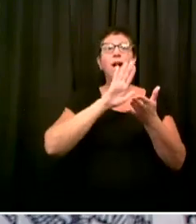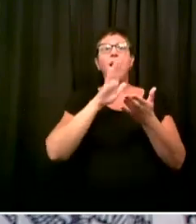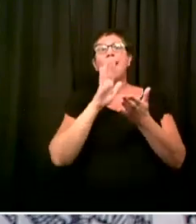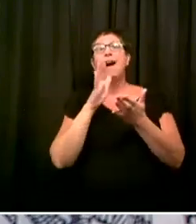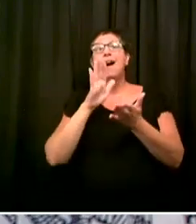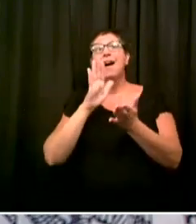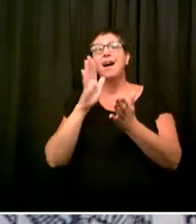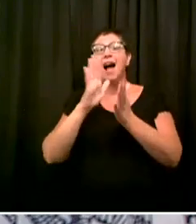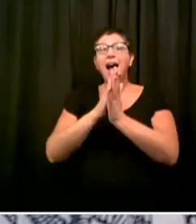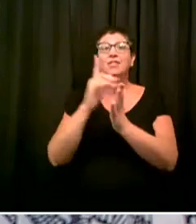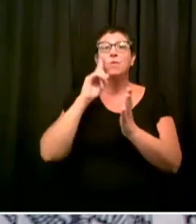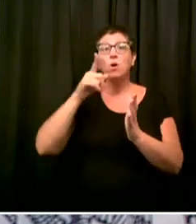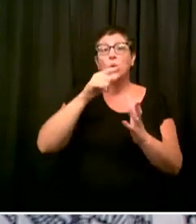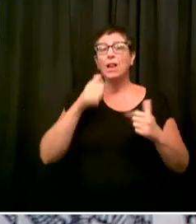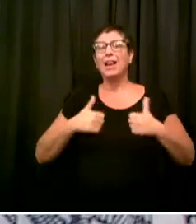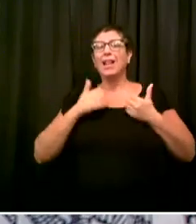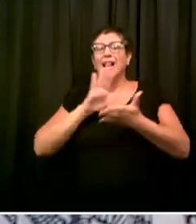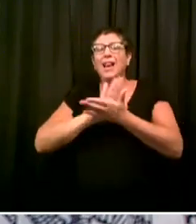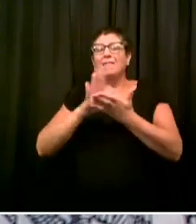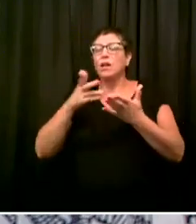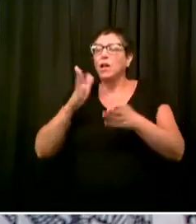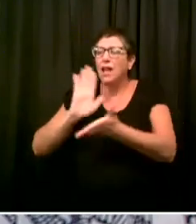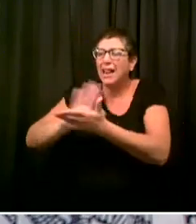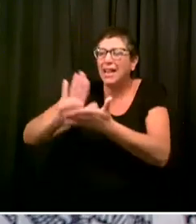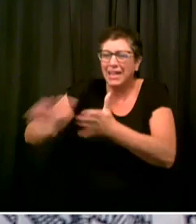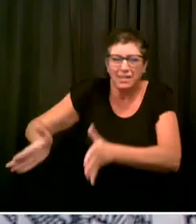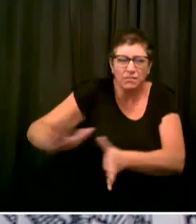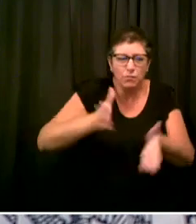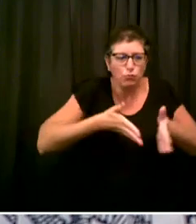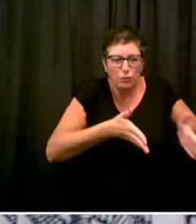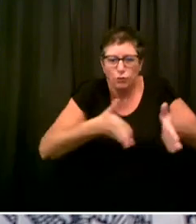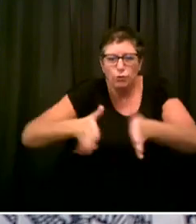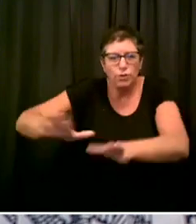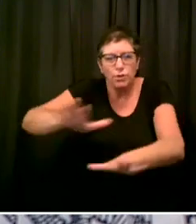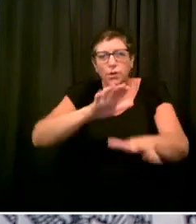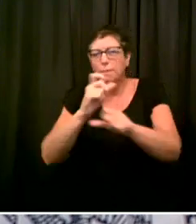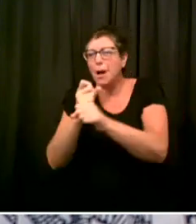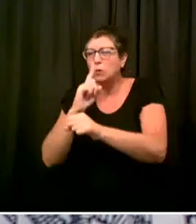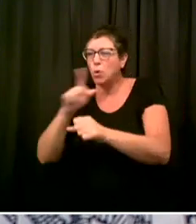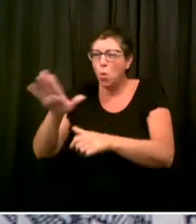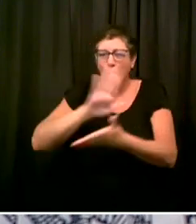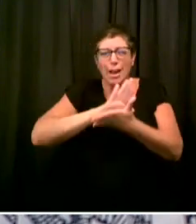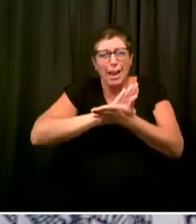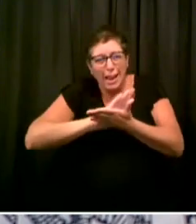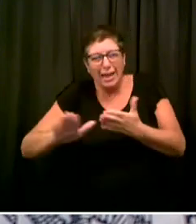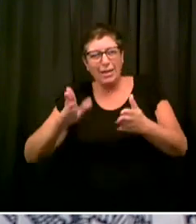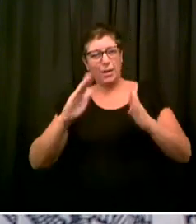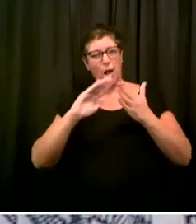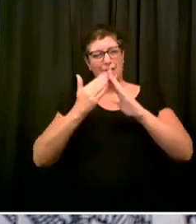just wondering, where's that messaging from the city as a whole? I know you've got a lot on